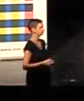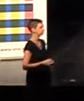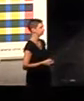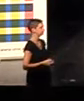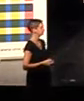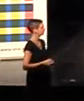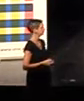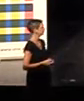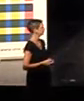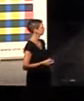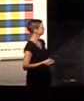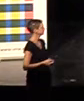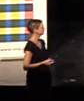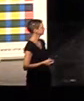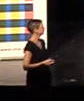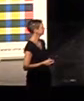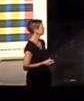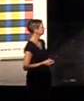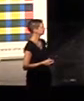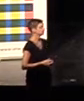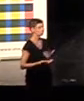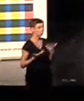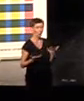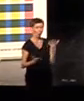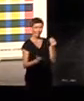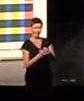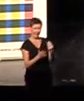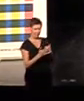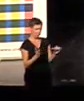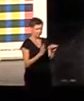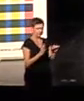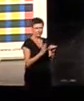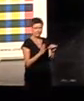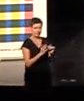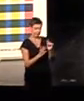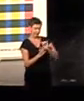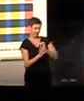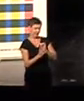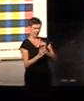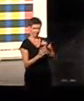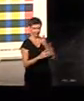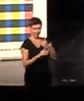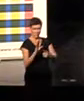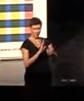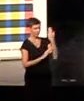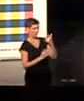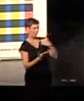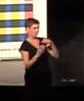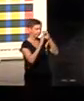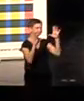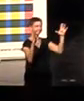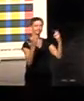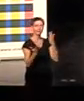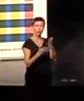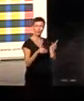zowel financial pki was to be expected for a few ziggo koe die osso have